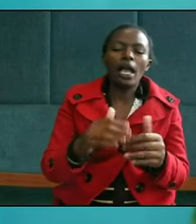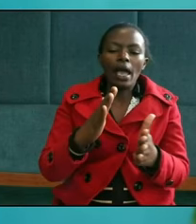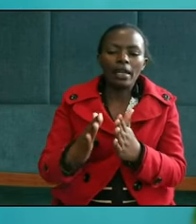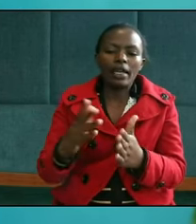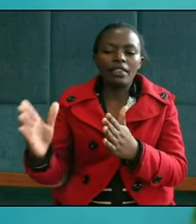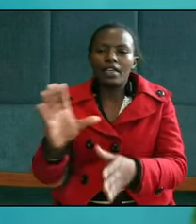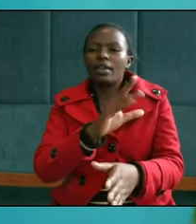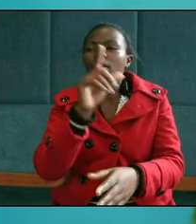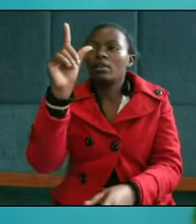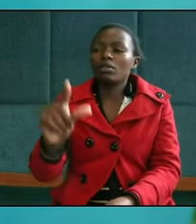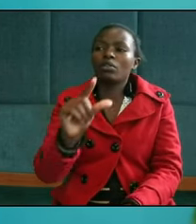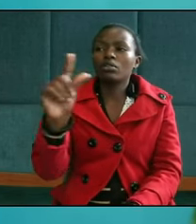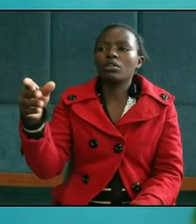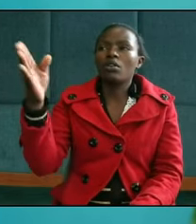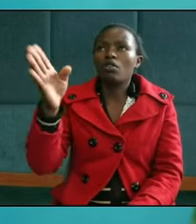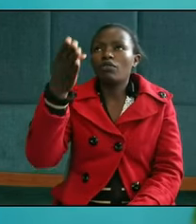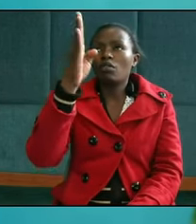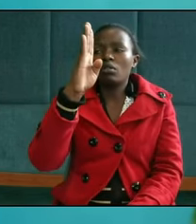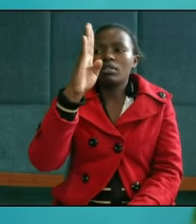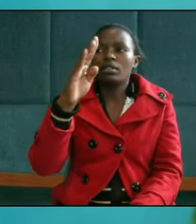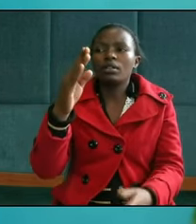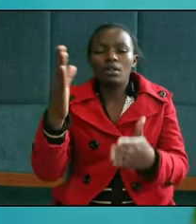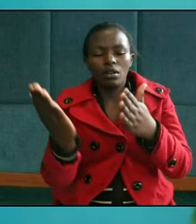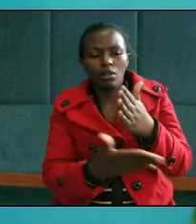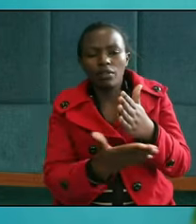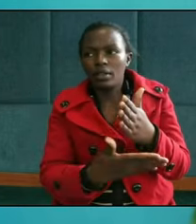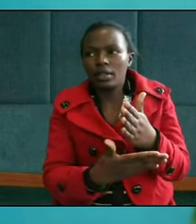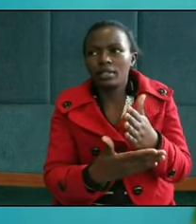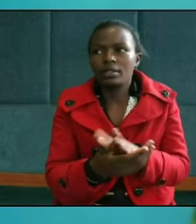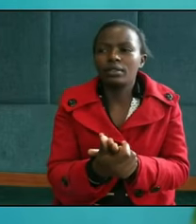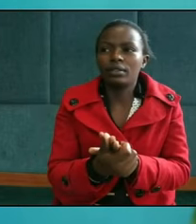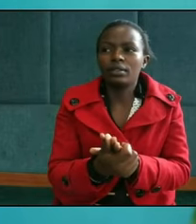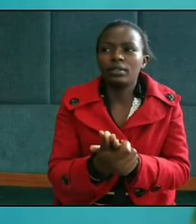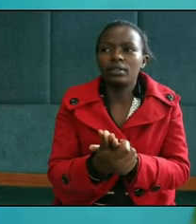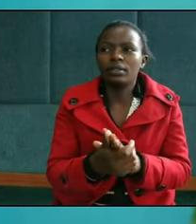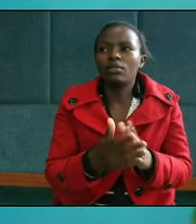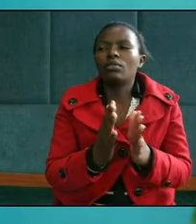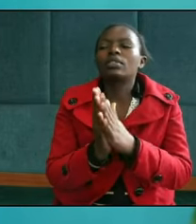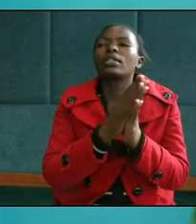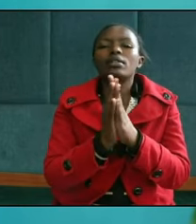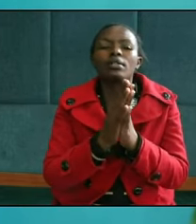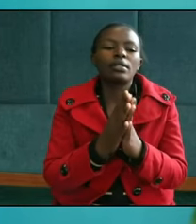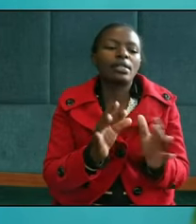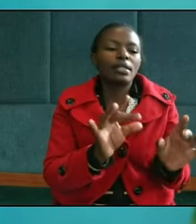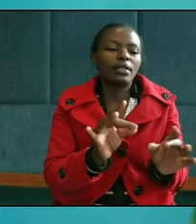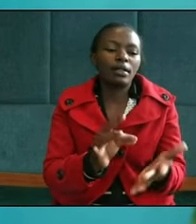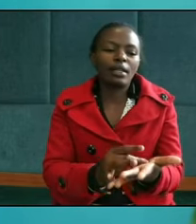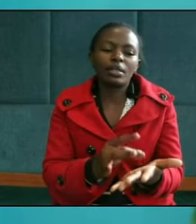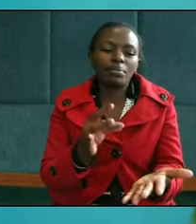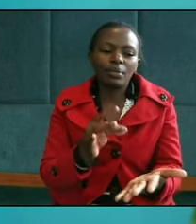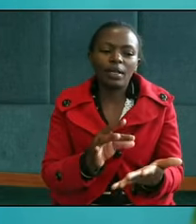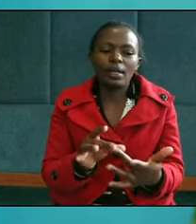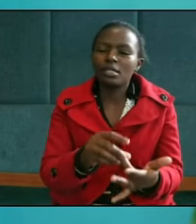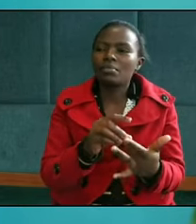as the servant of the Lord continues to say, "but near the close of earth's history, a special bestowal of spiritual grace is